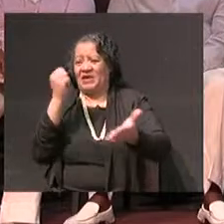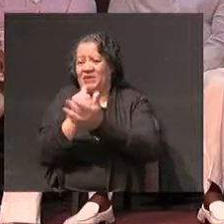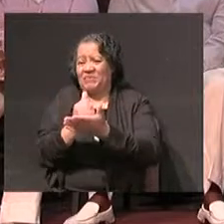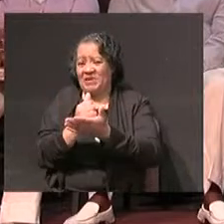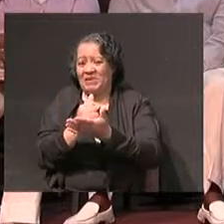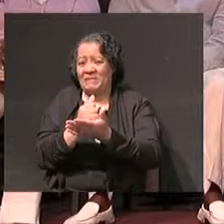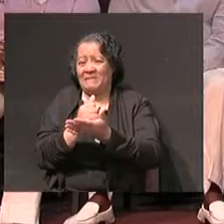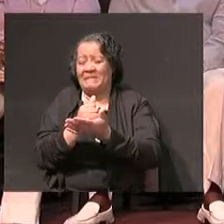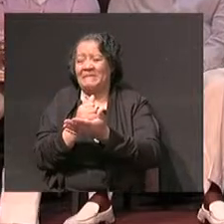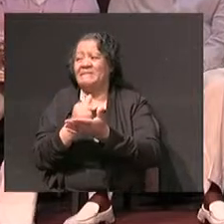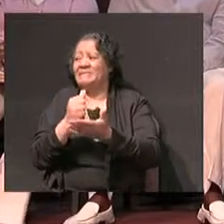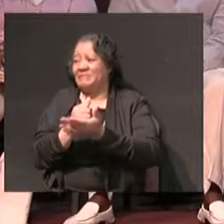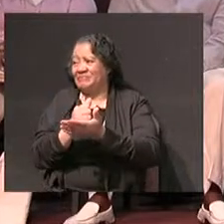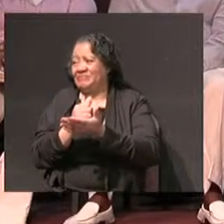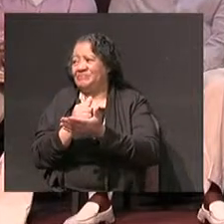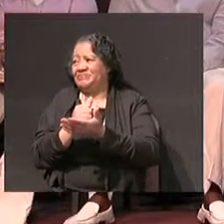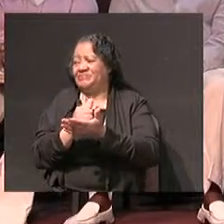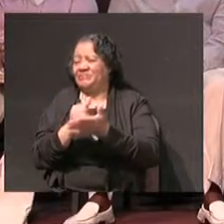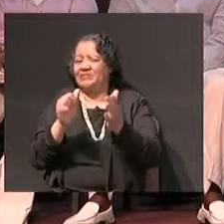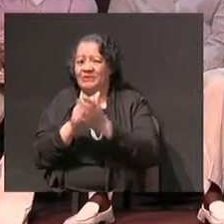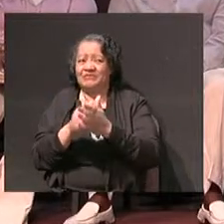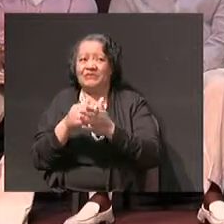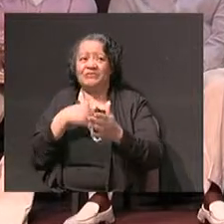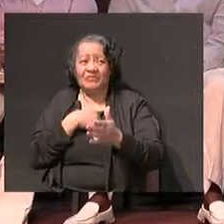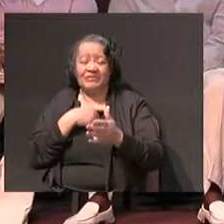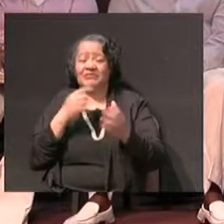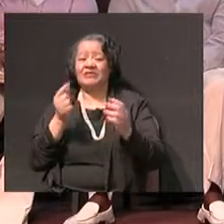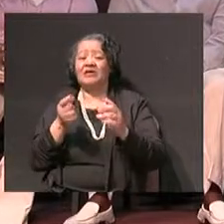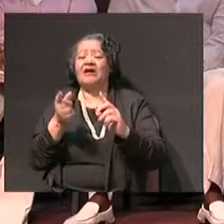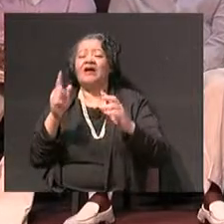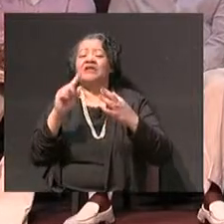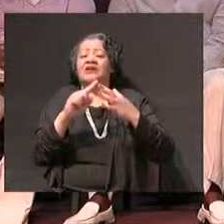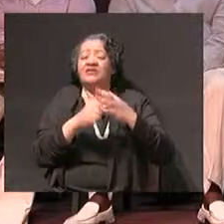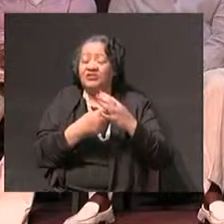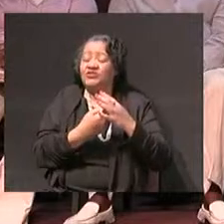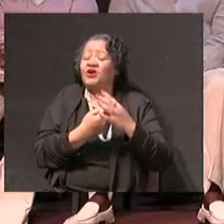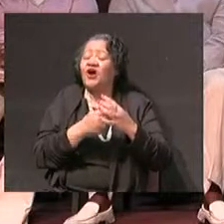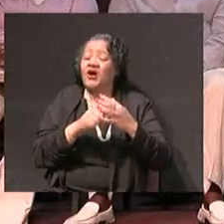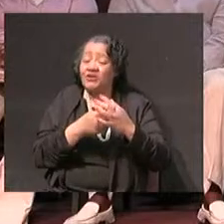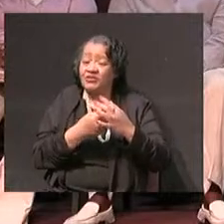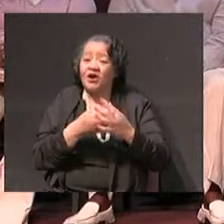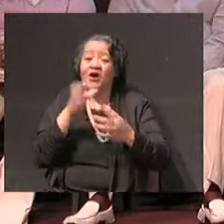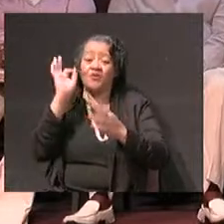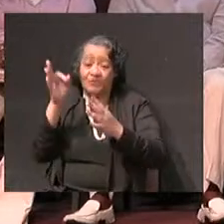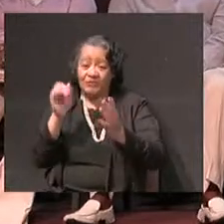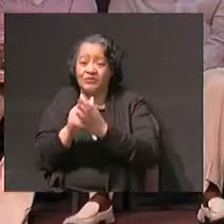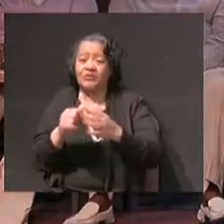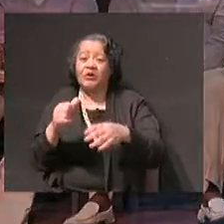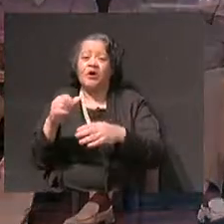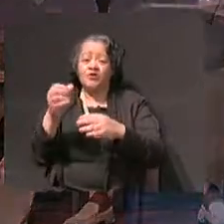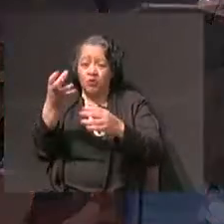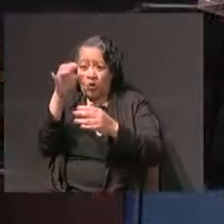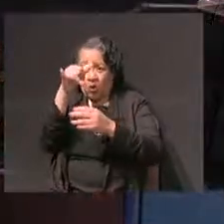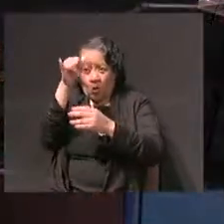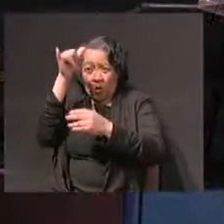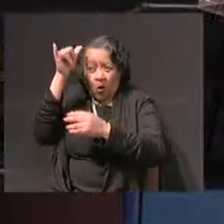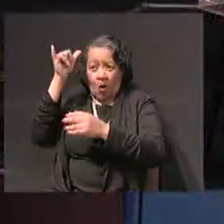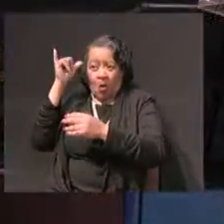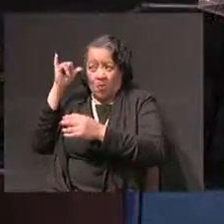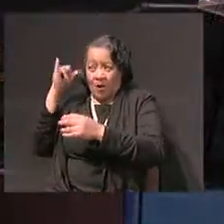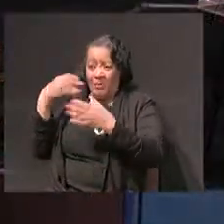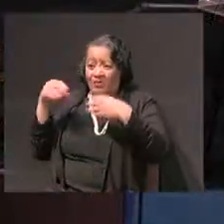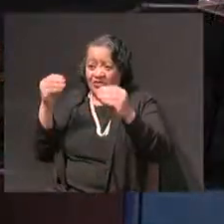Amen. And you know, when I first started preaching, there was a barbershop named Mr. Buddy. He was on 17th Street, Norman. Mr.